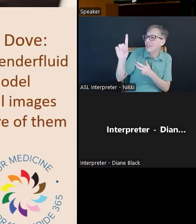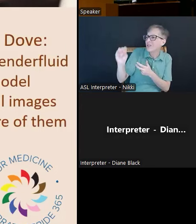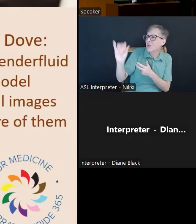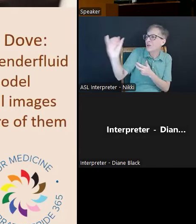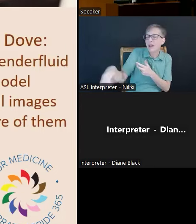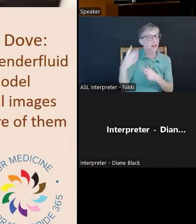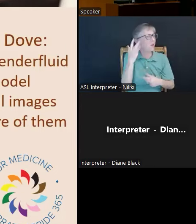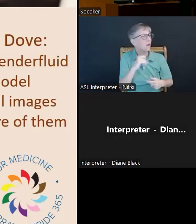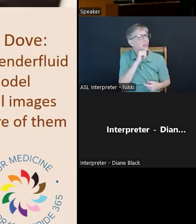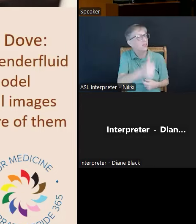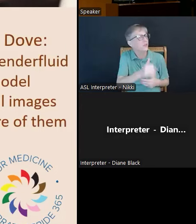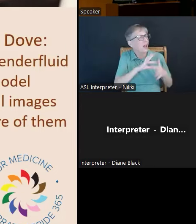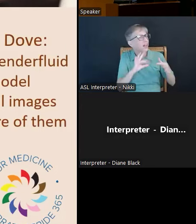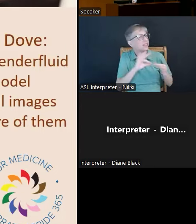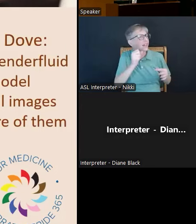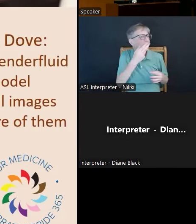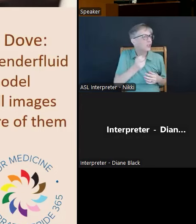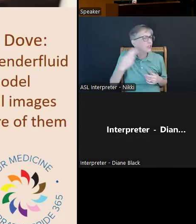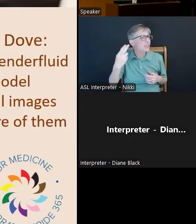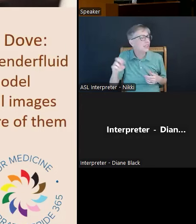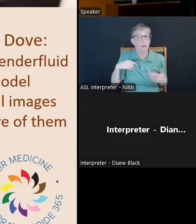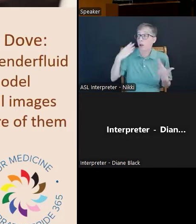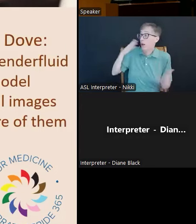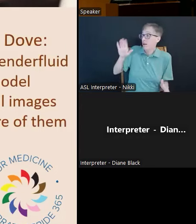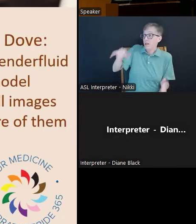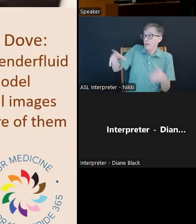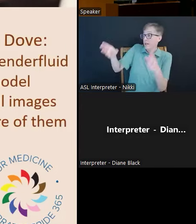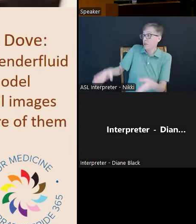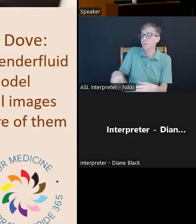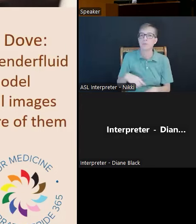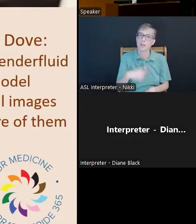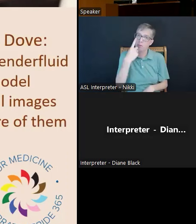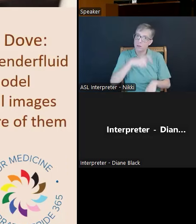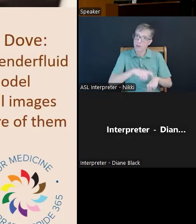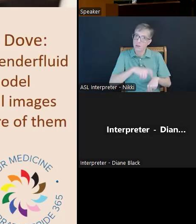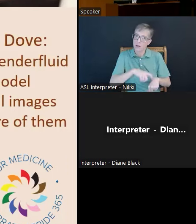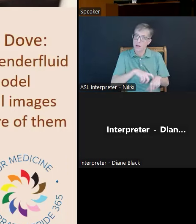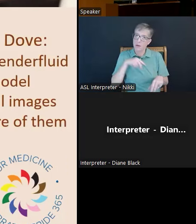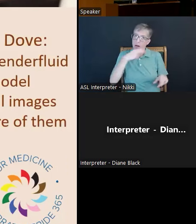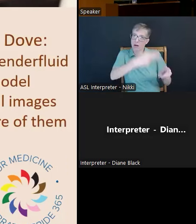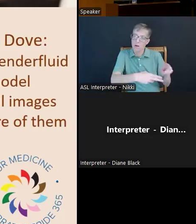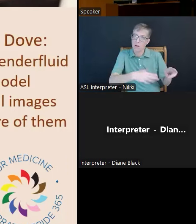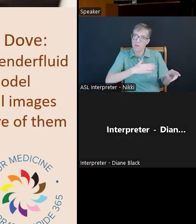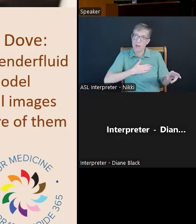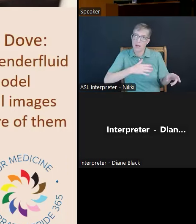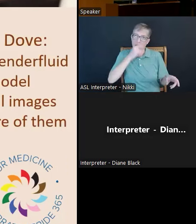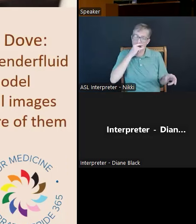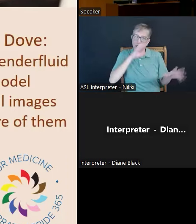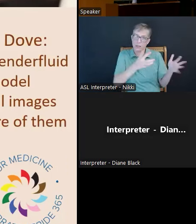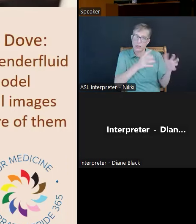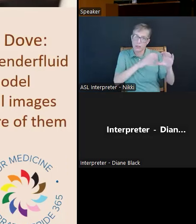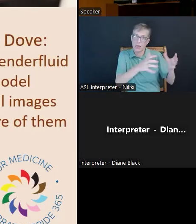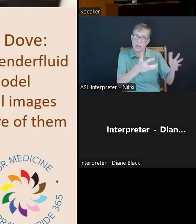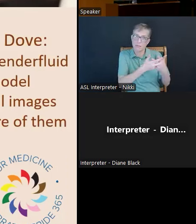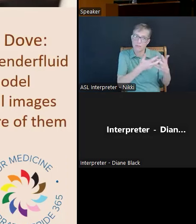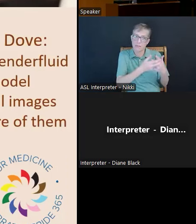don't know that person. And then I made the mistake of calling one of my kiddo's classmates he, and my kid was like, they haven't come to class yet, Mom,